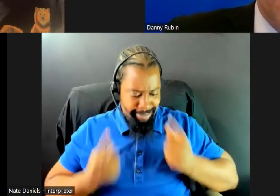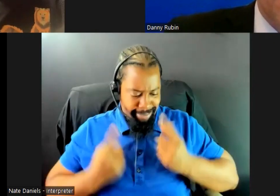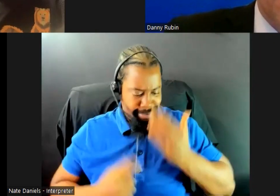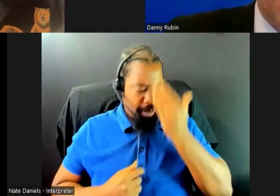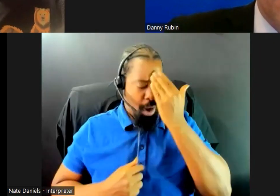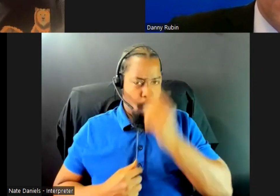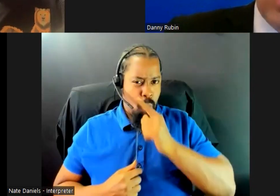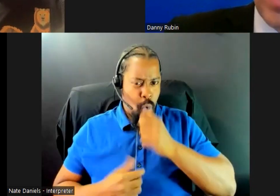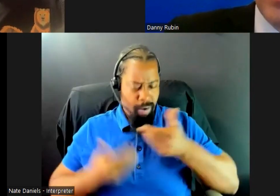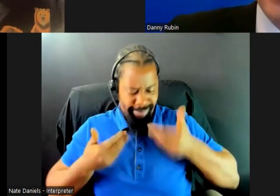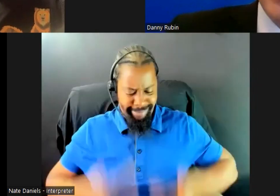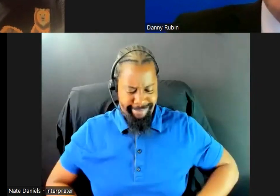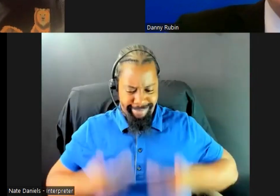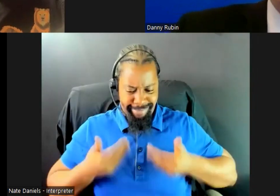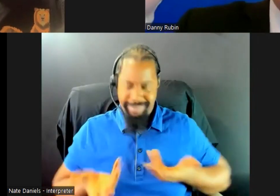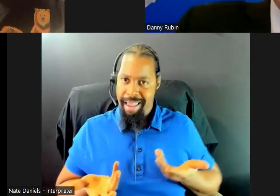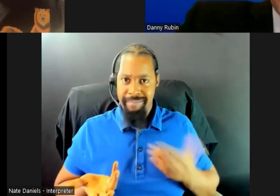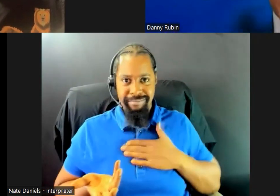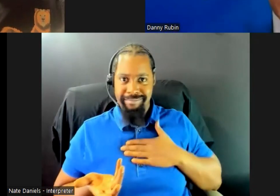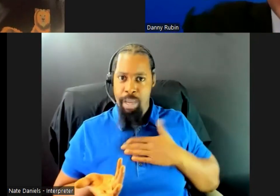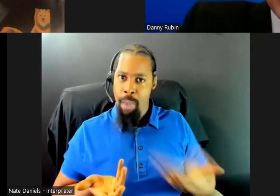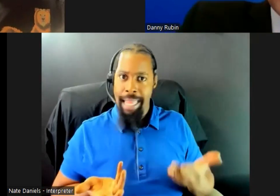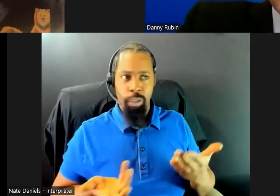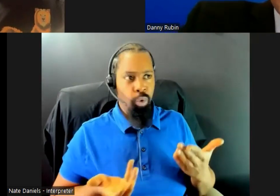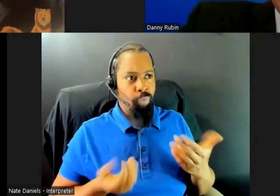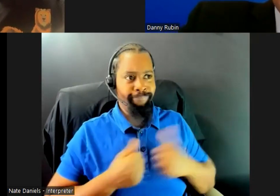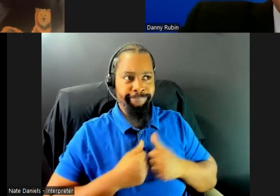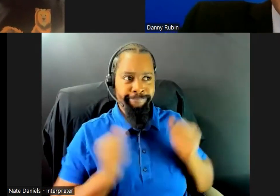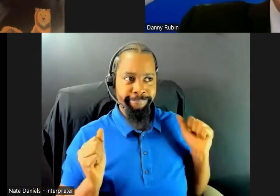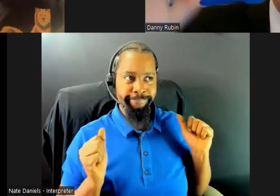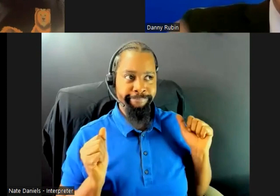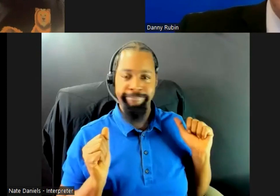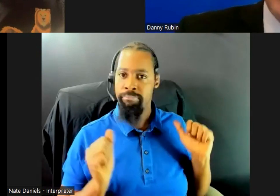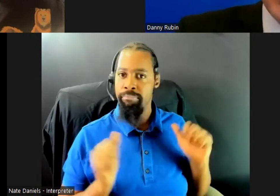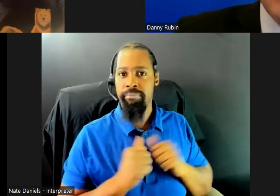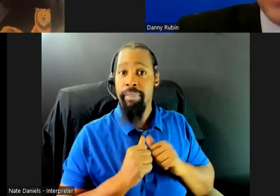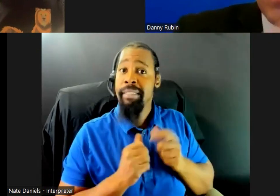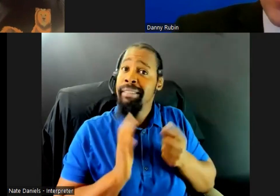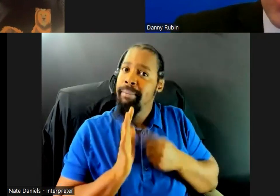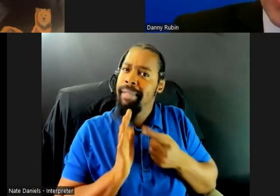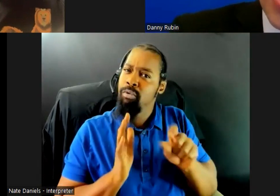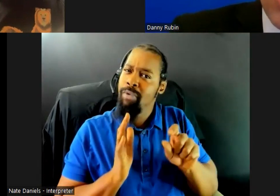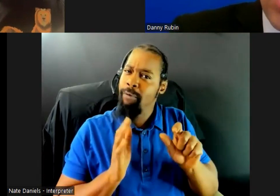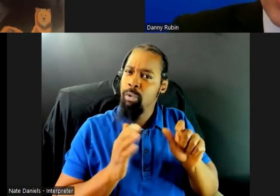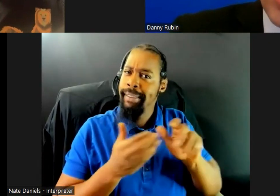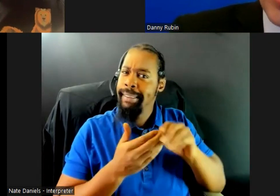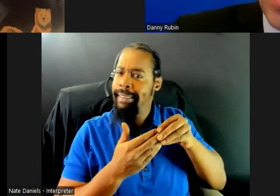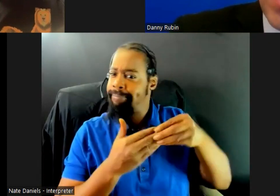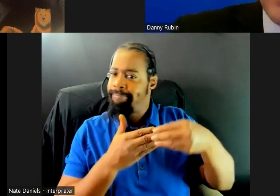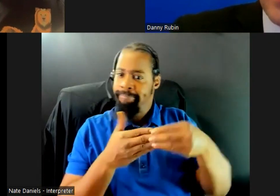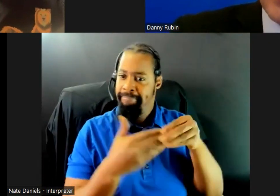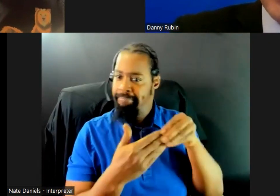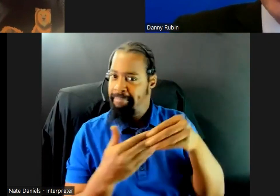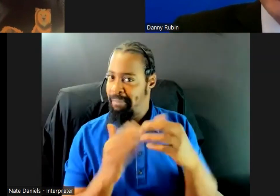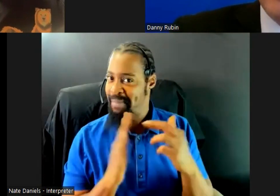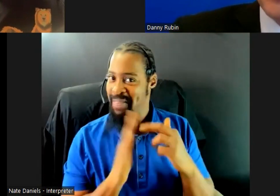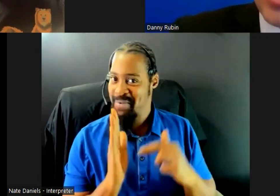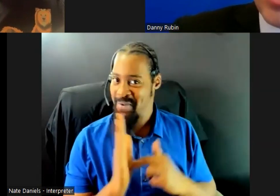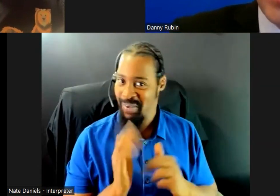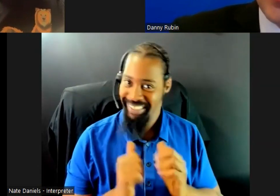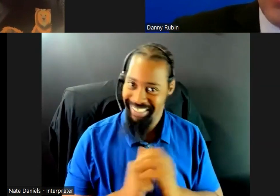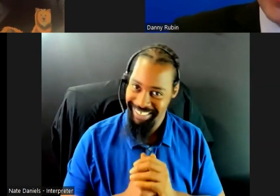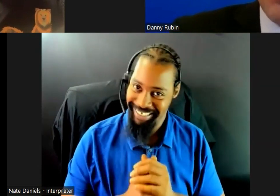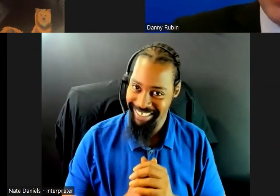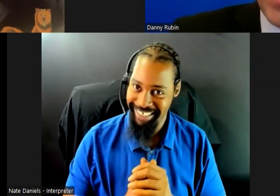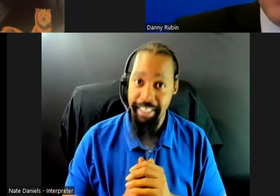bend the rules in a way. How about any students? Let's see some hands. Who believes in what Sharon just said, that you